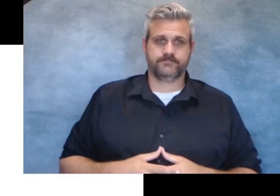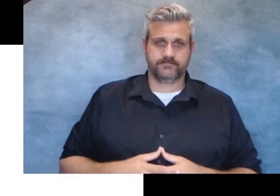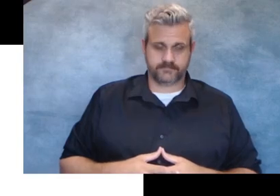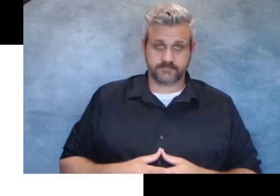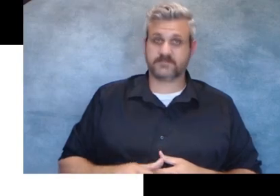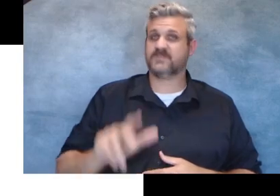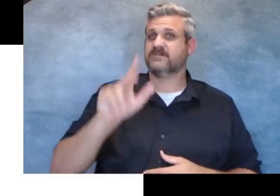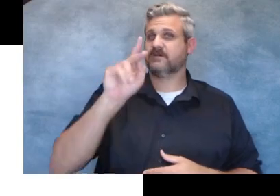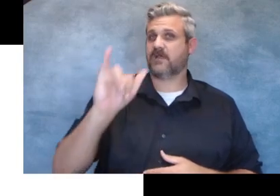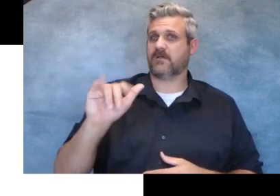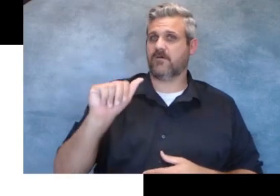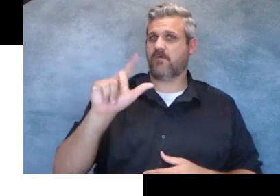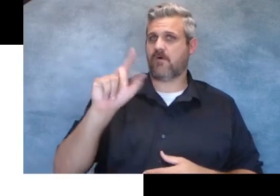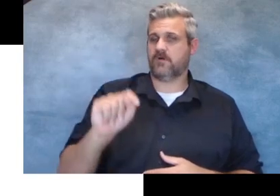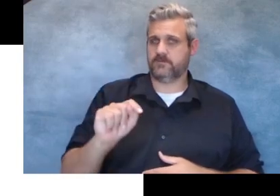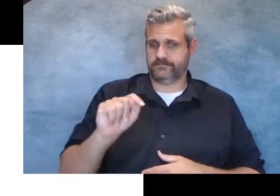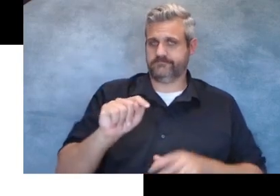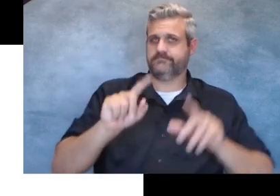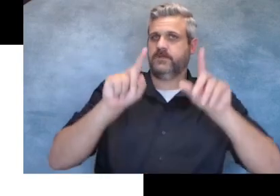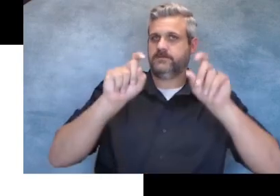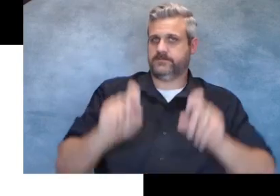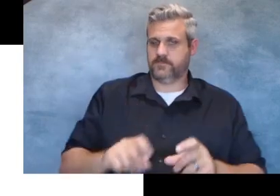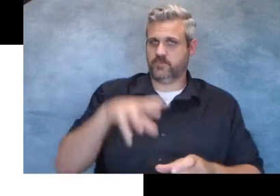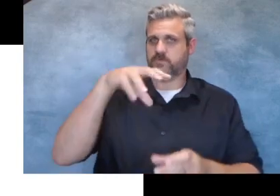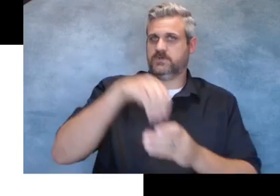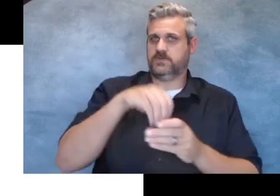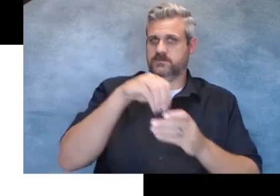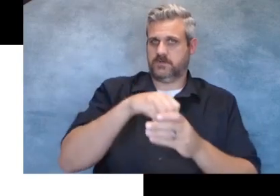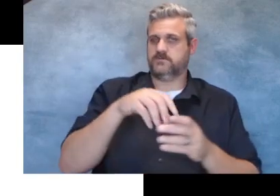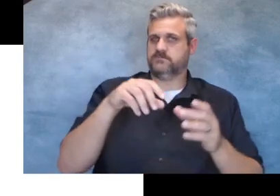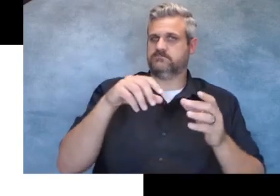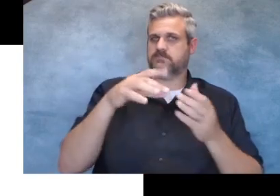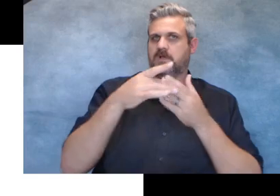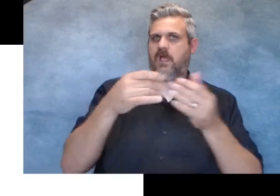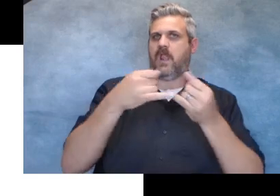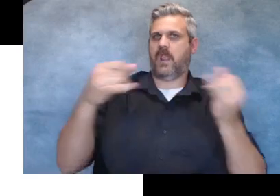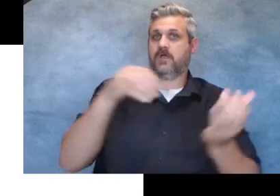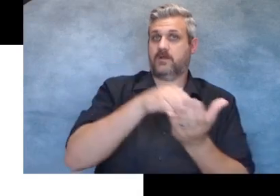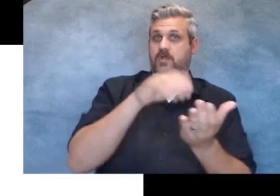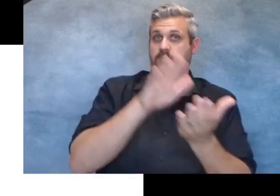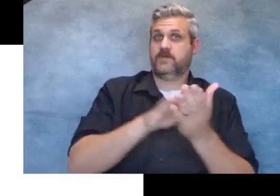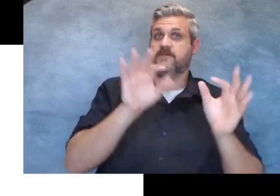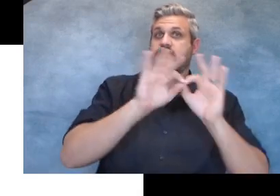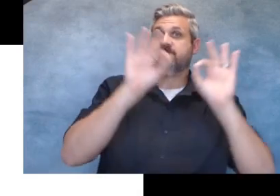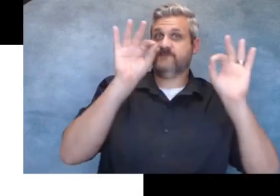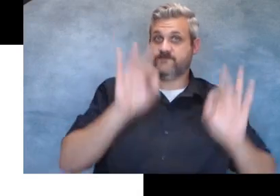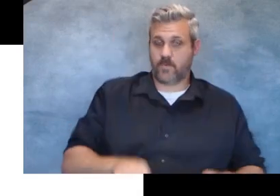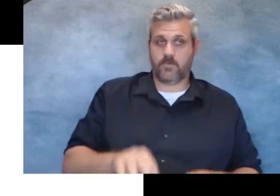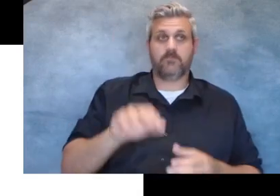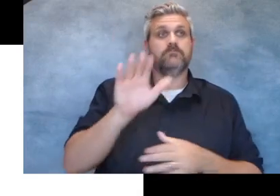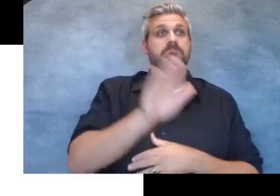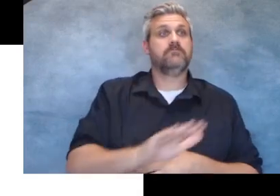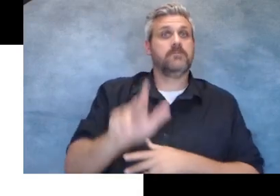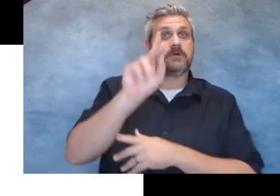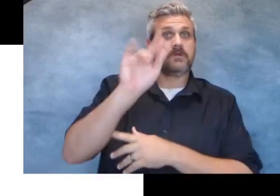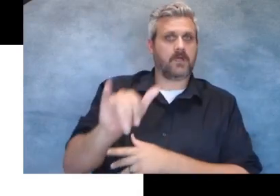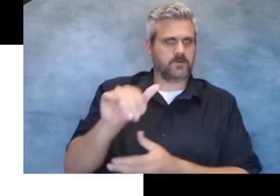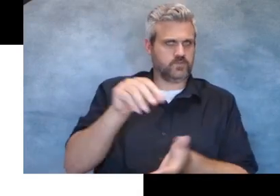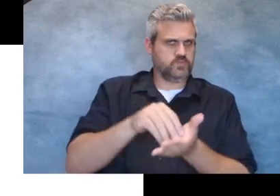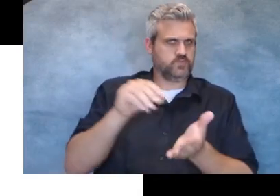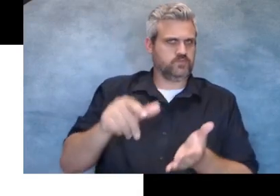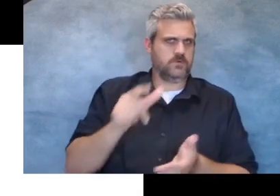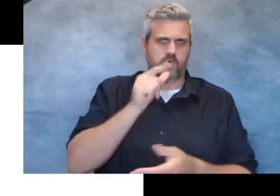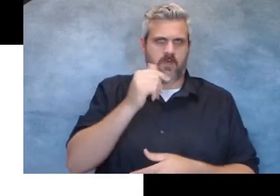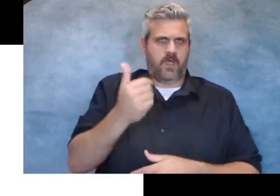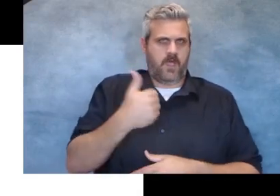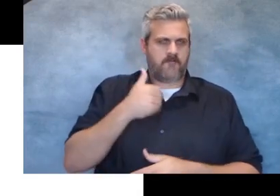As outlined in the Kentucky Alternate Assessment Participation Guidelines documentation form, students in Kentucky with the most